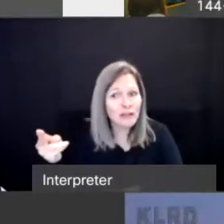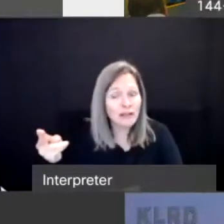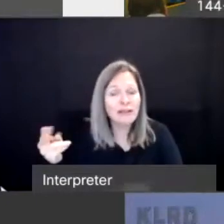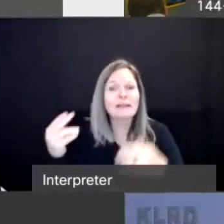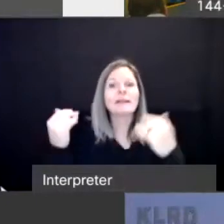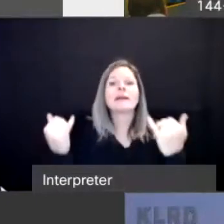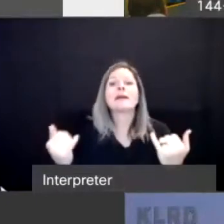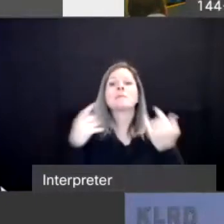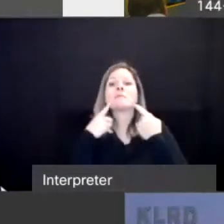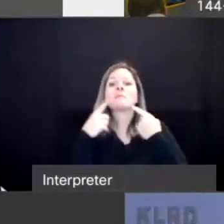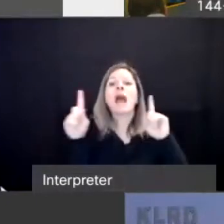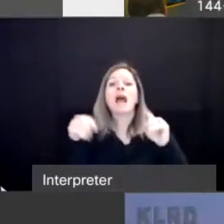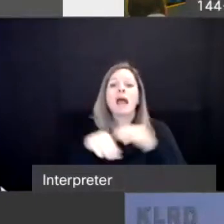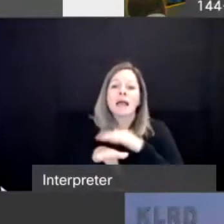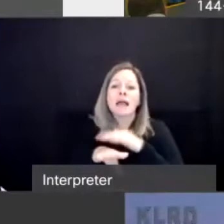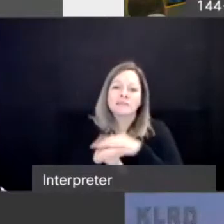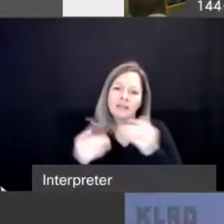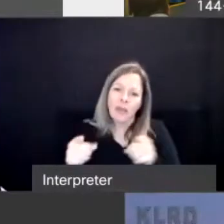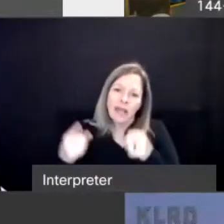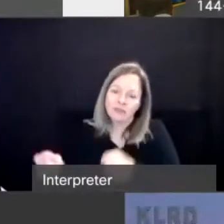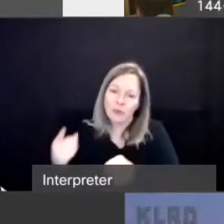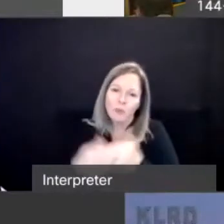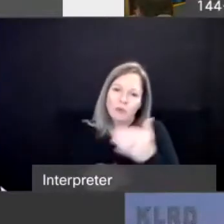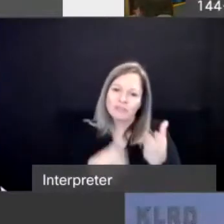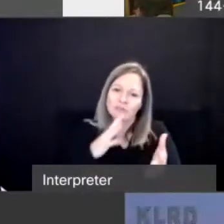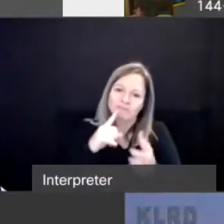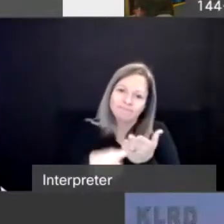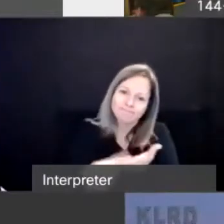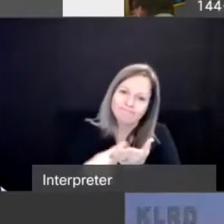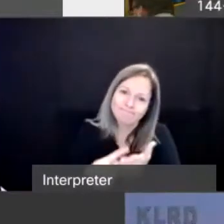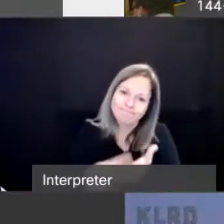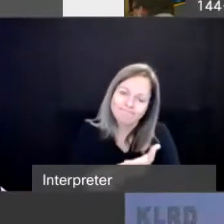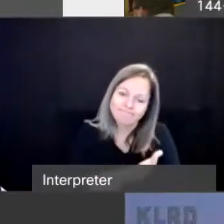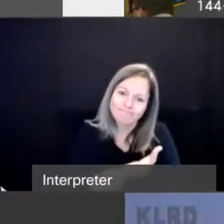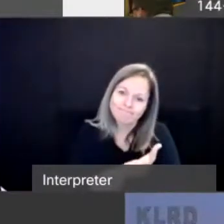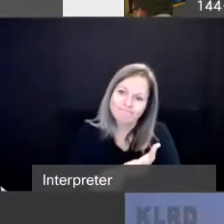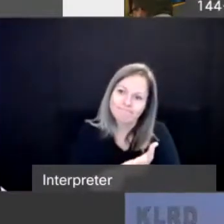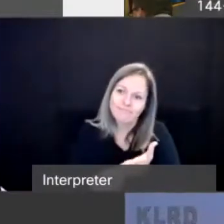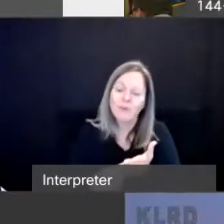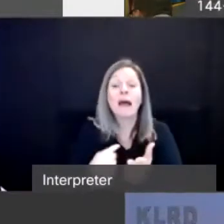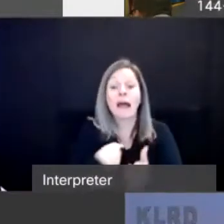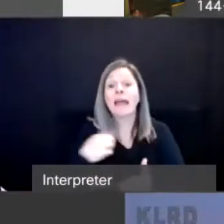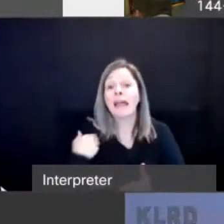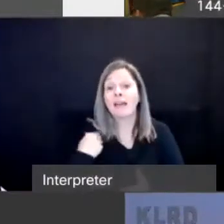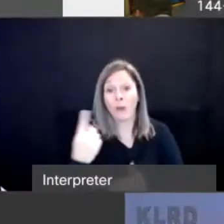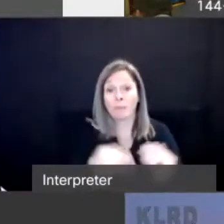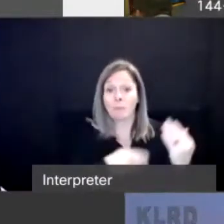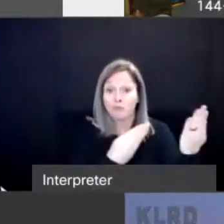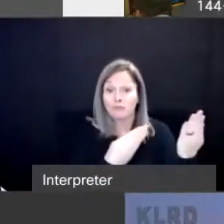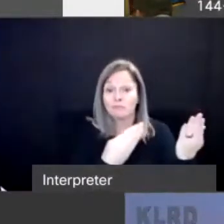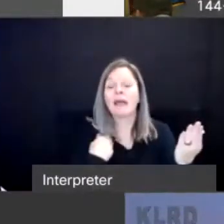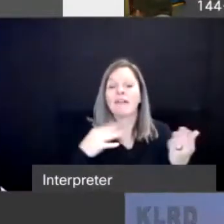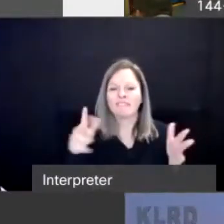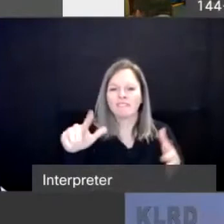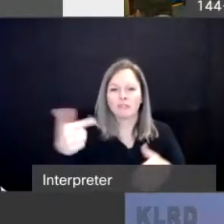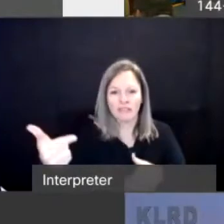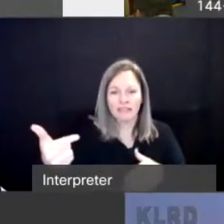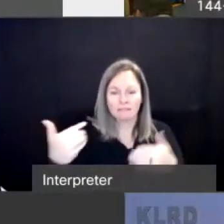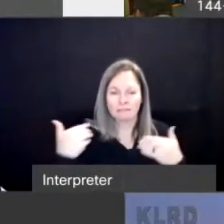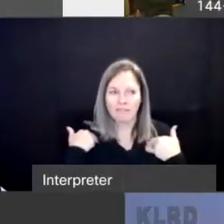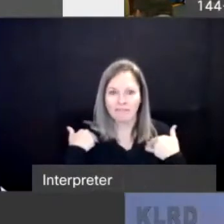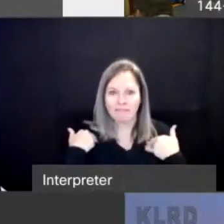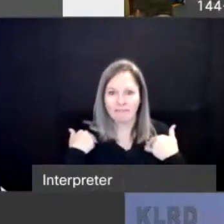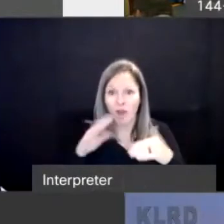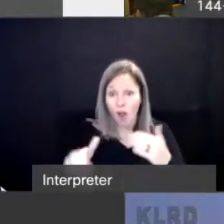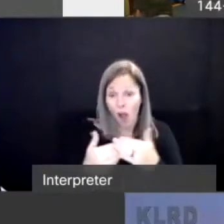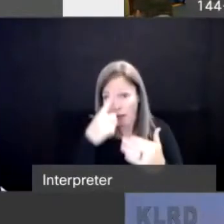access to what is actually being said. So I have a motion. I have a second. All those